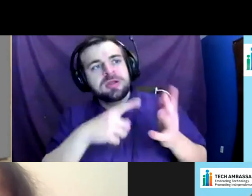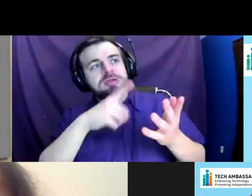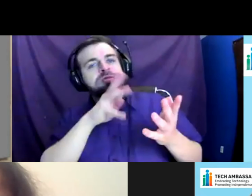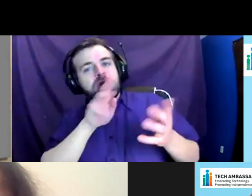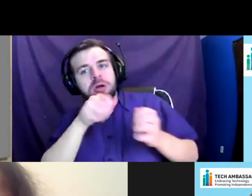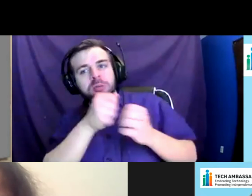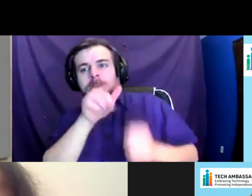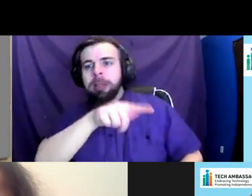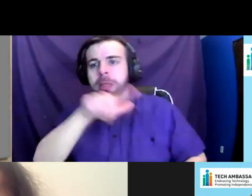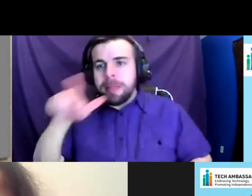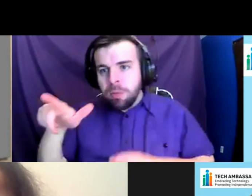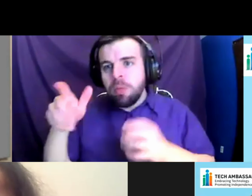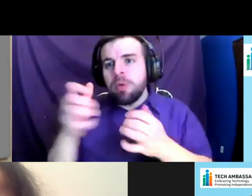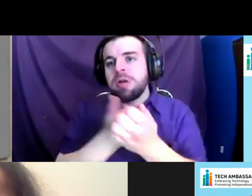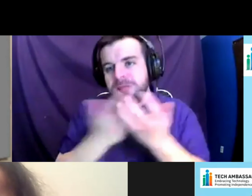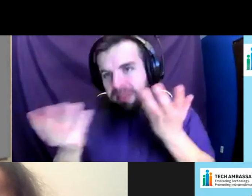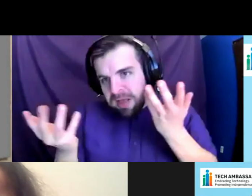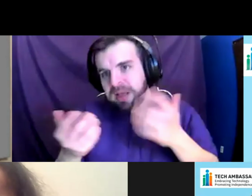and that type of thing.